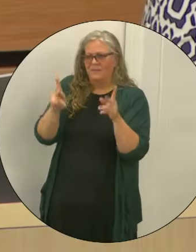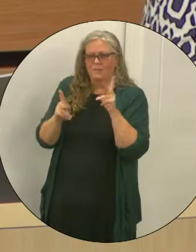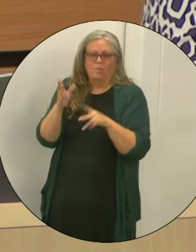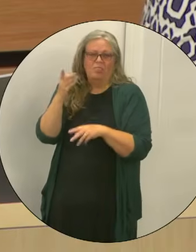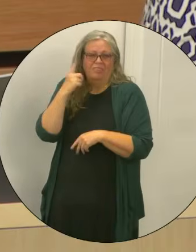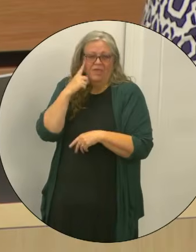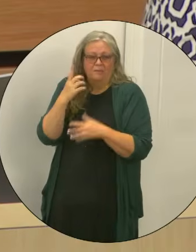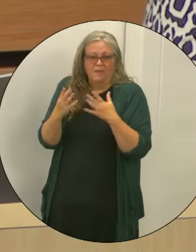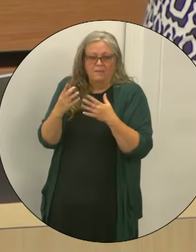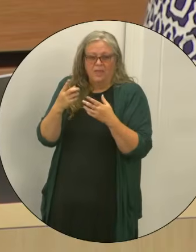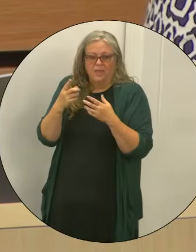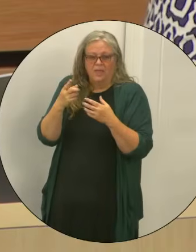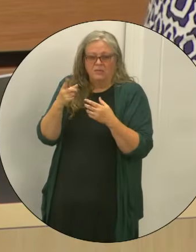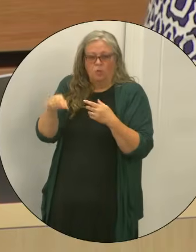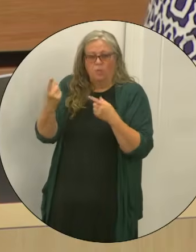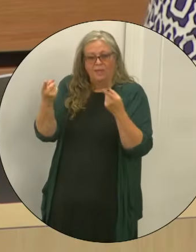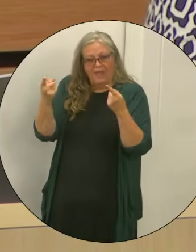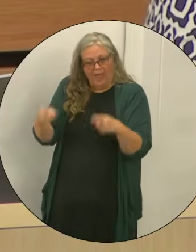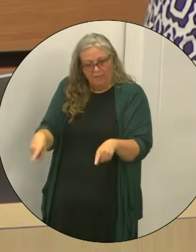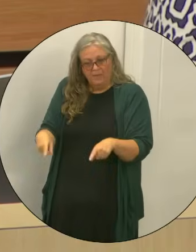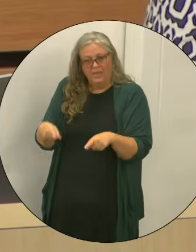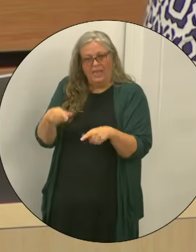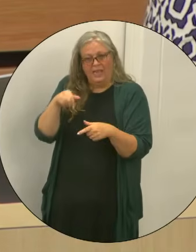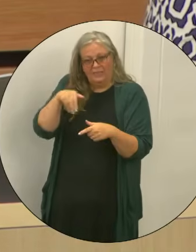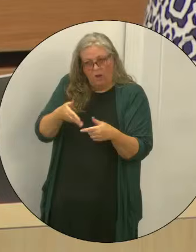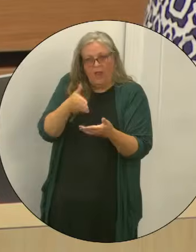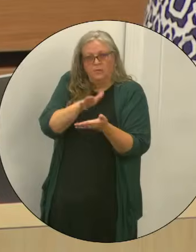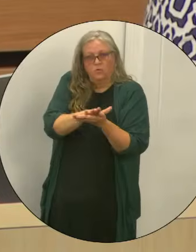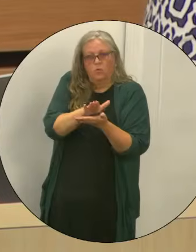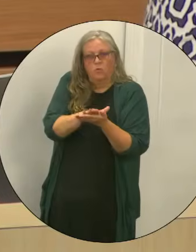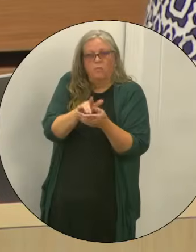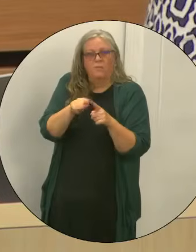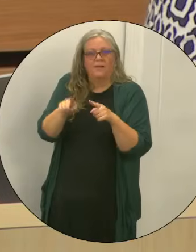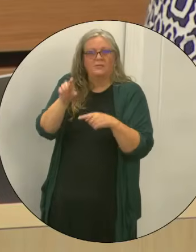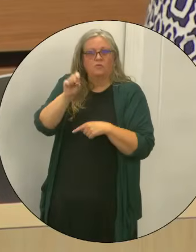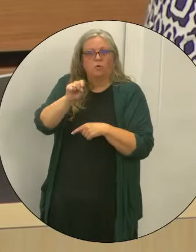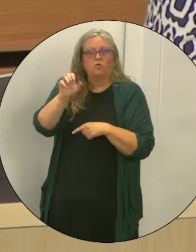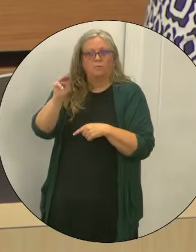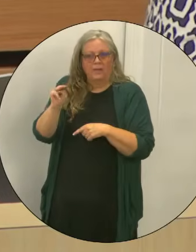campus, but something like social media or the night before can also be addressed.